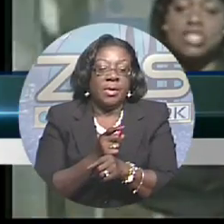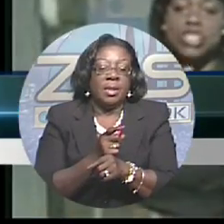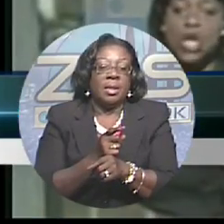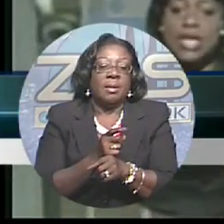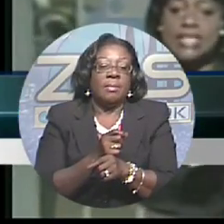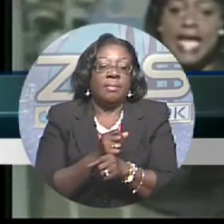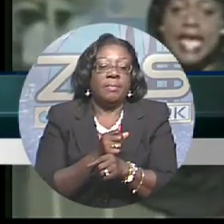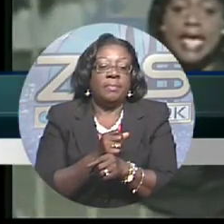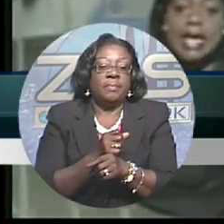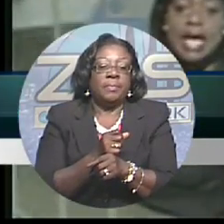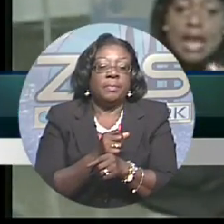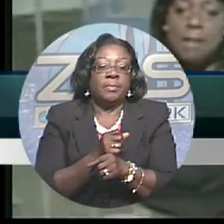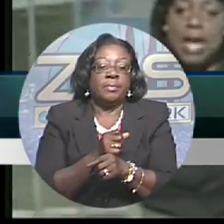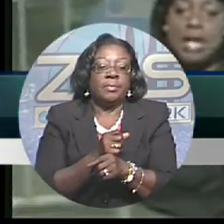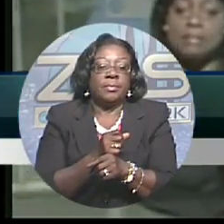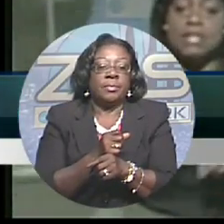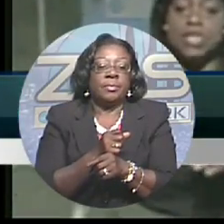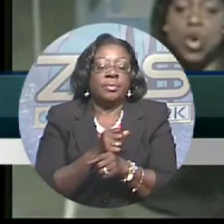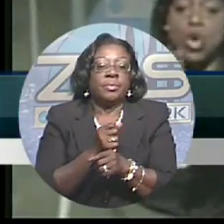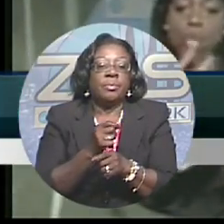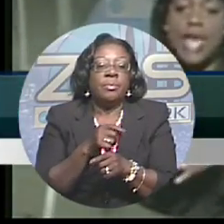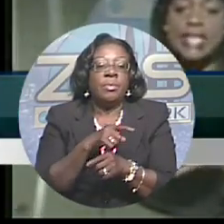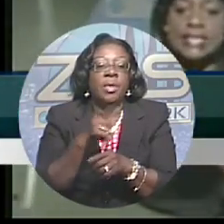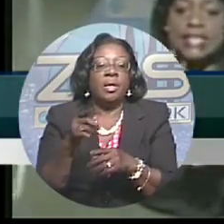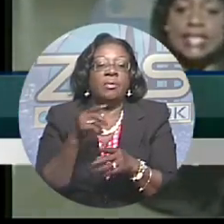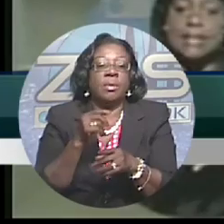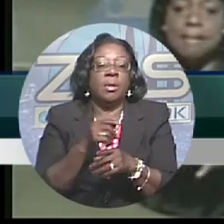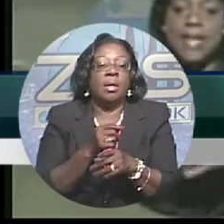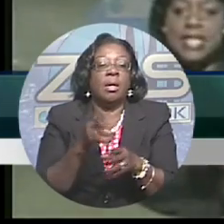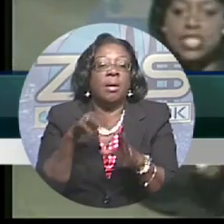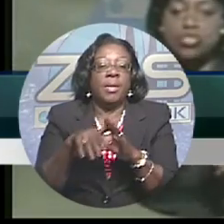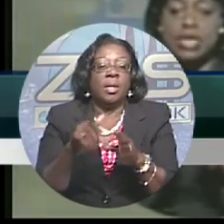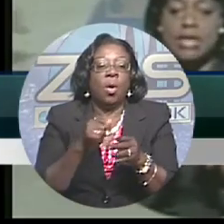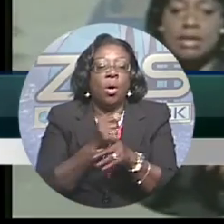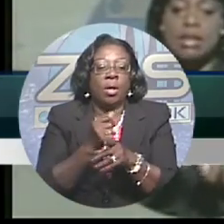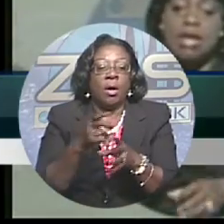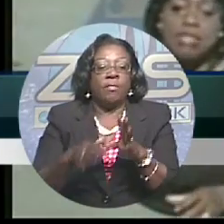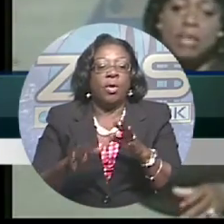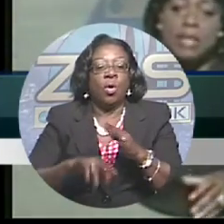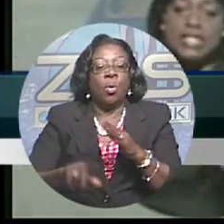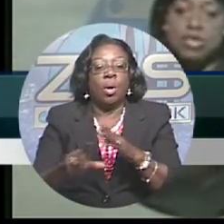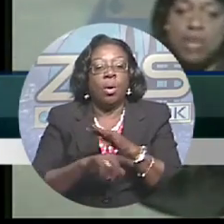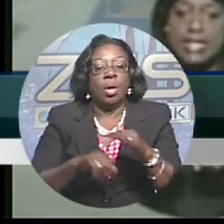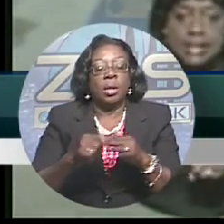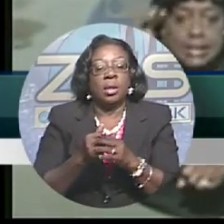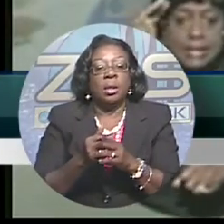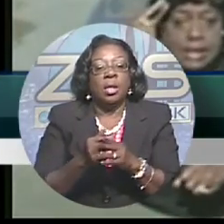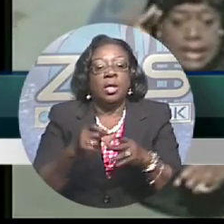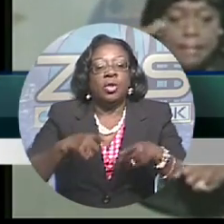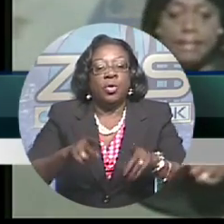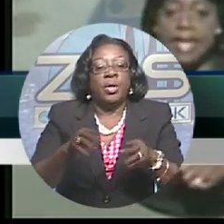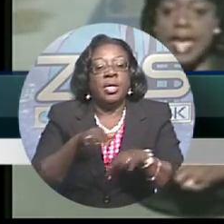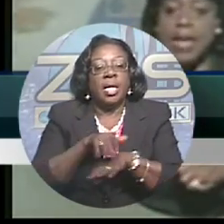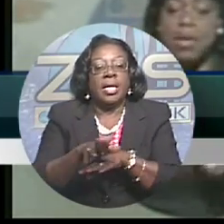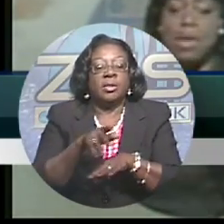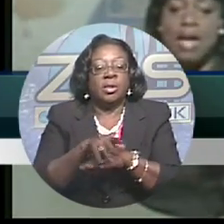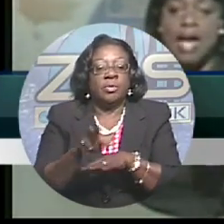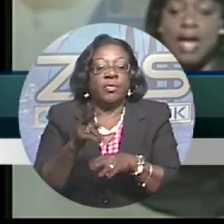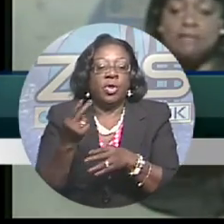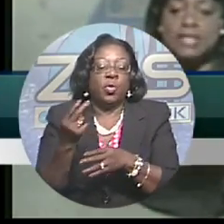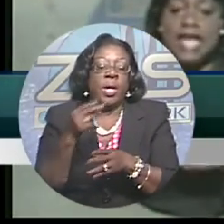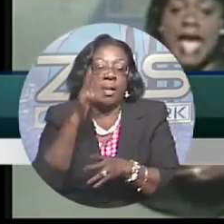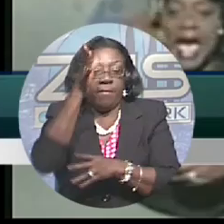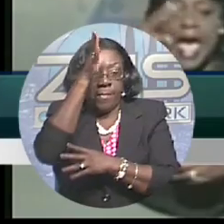Justice Neville Adderley, and Justice Abdullah Conte affirmed a committal order of the lower court approving the extradition request for the 12